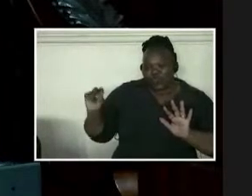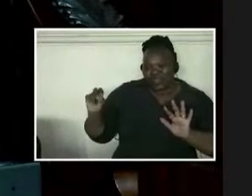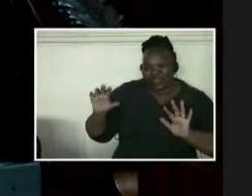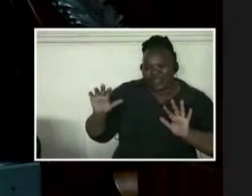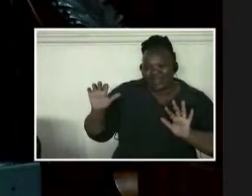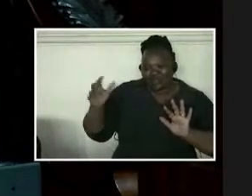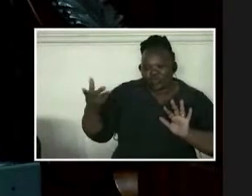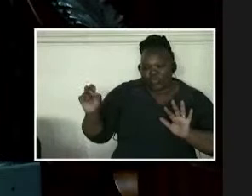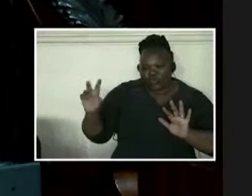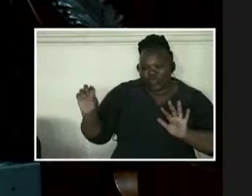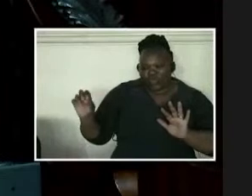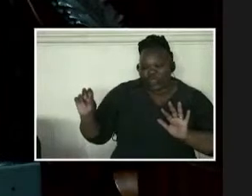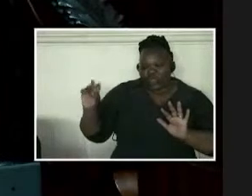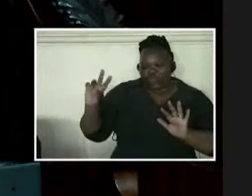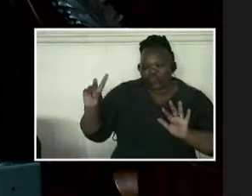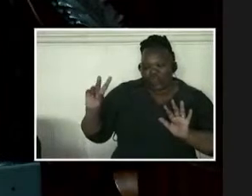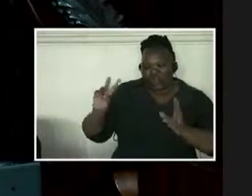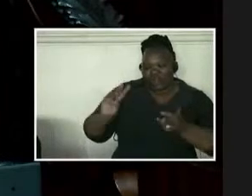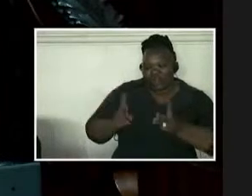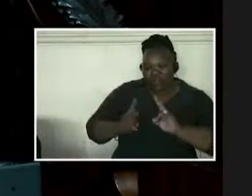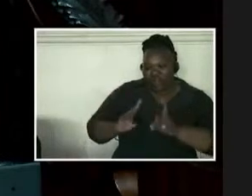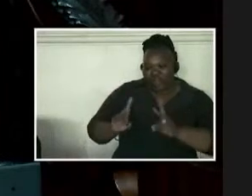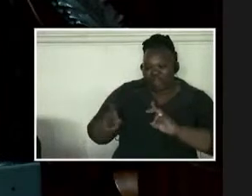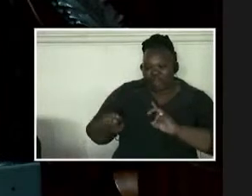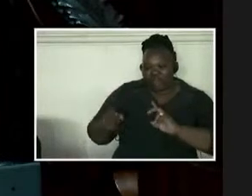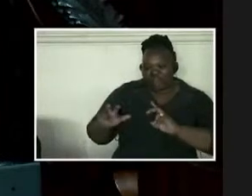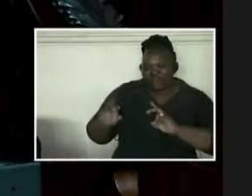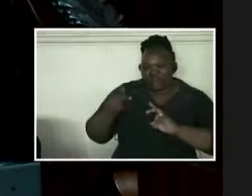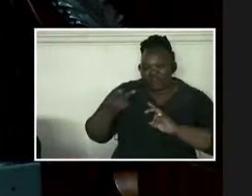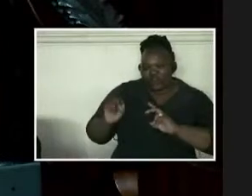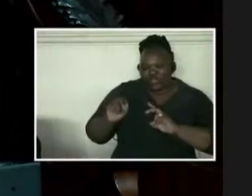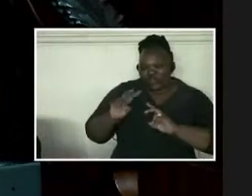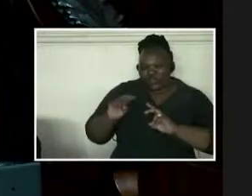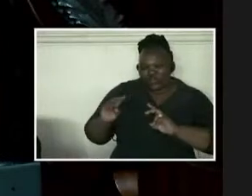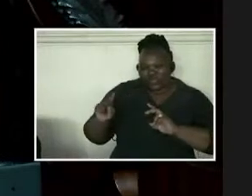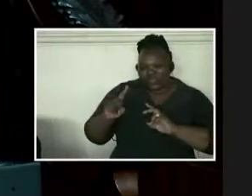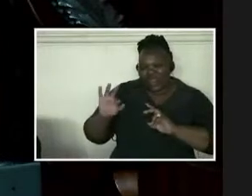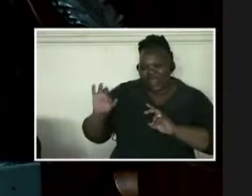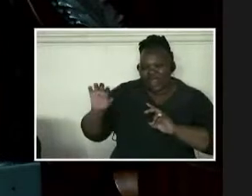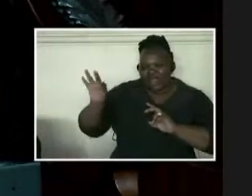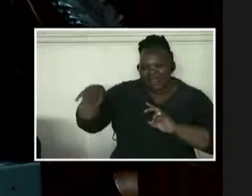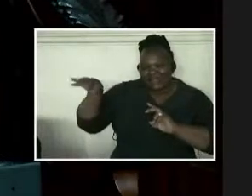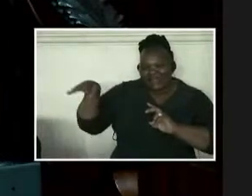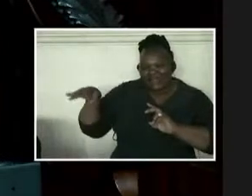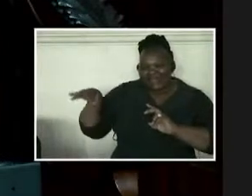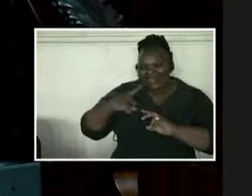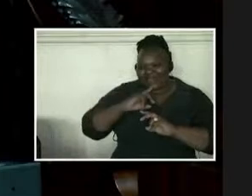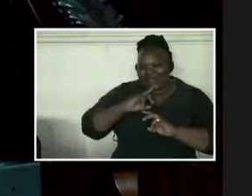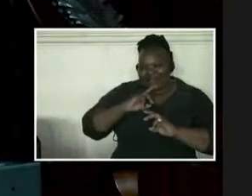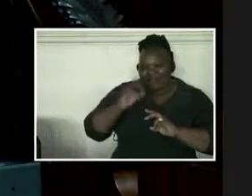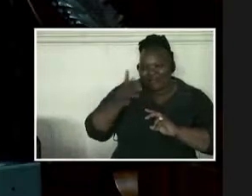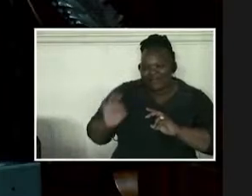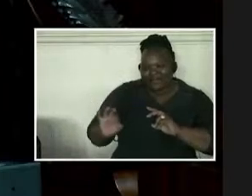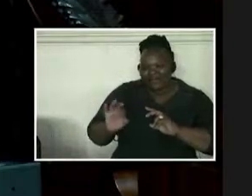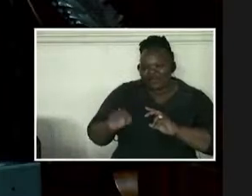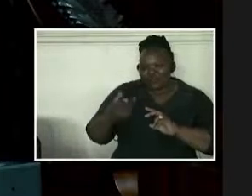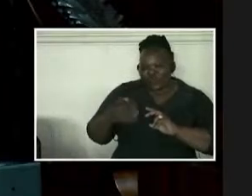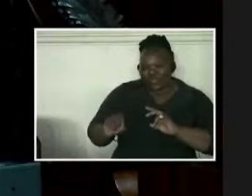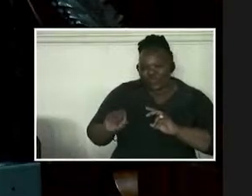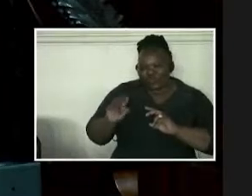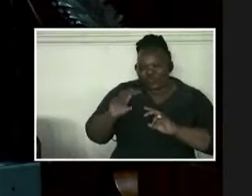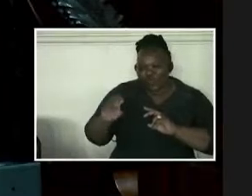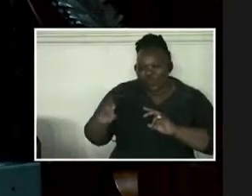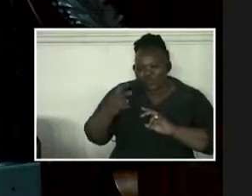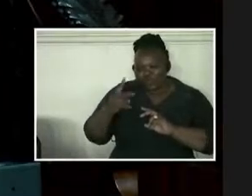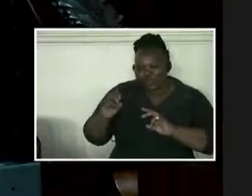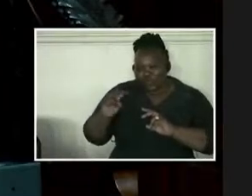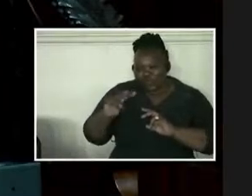12.5 per 1000 in 20 20 21 and to 13.1 per 1000 during the year 2021 to